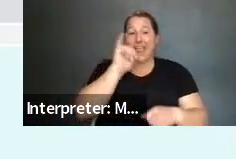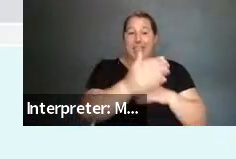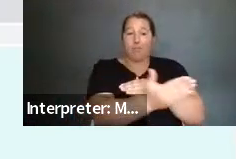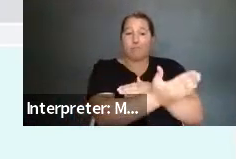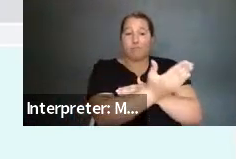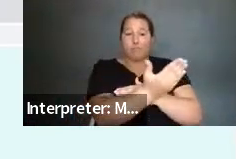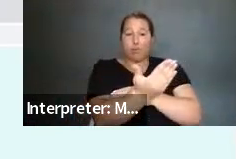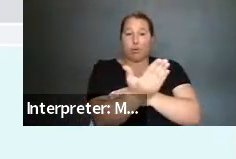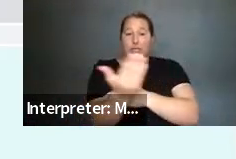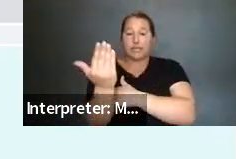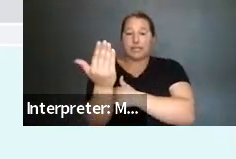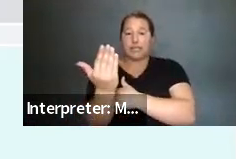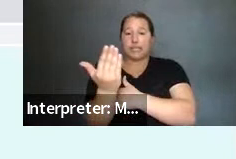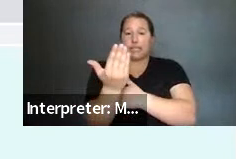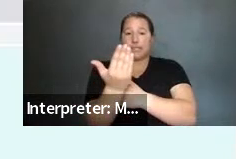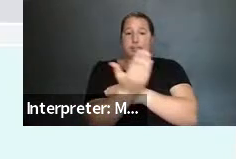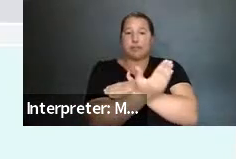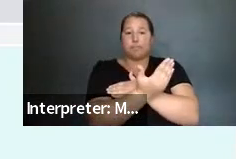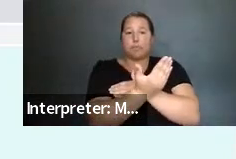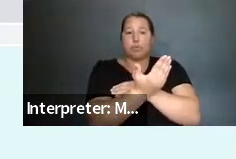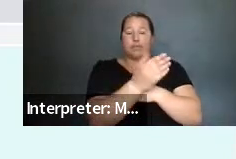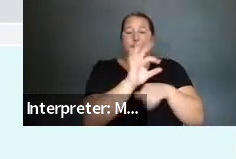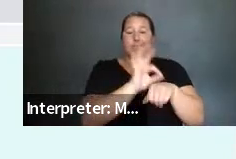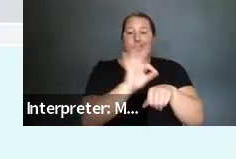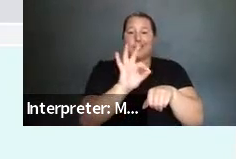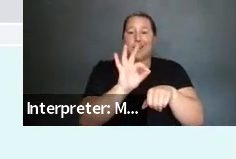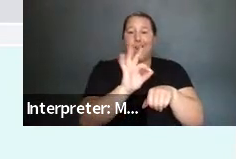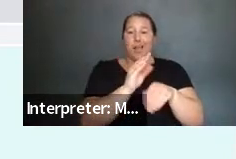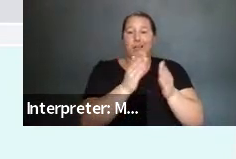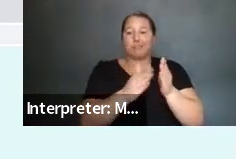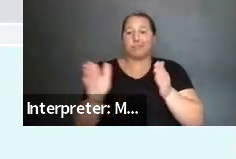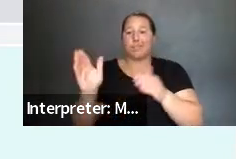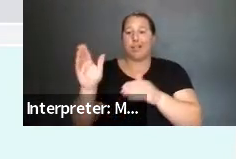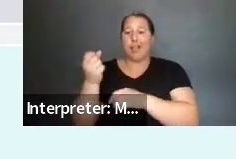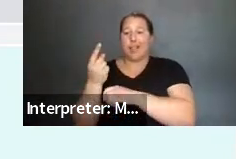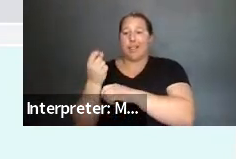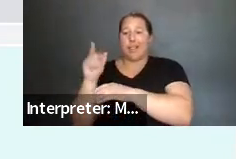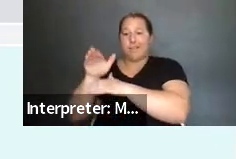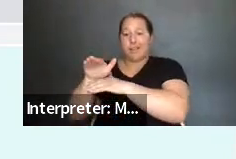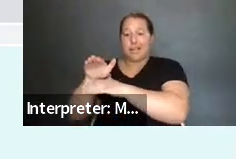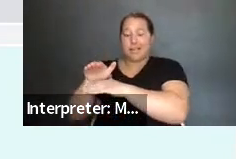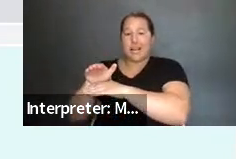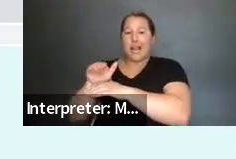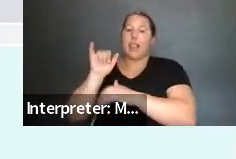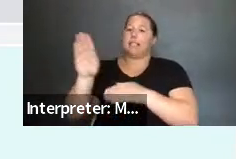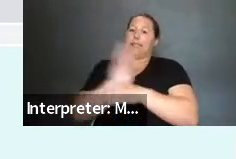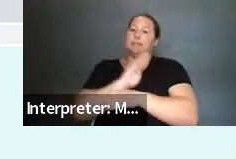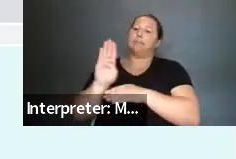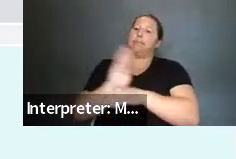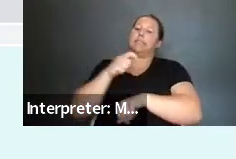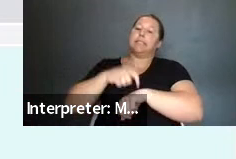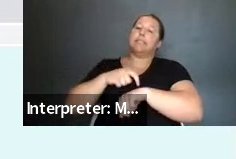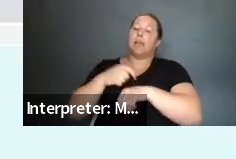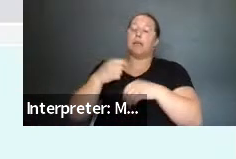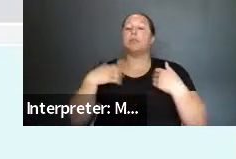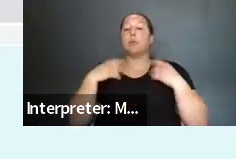from 9 to 11 at night is our busy time. And so that's where we do have 2 teams out in the community from